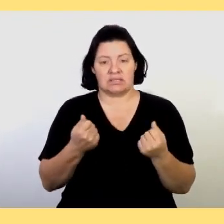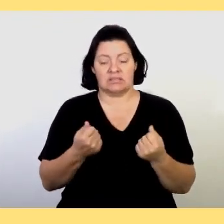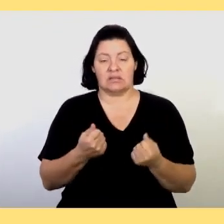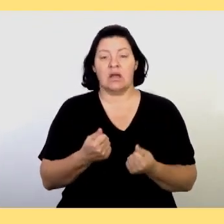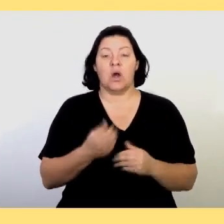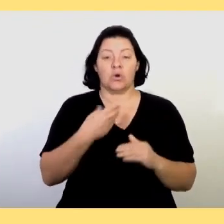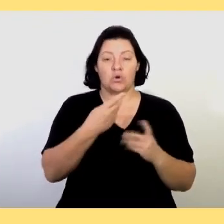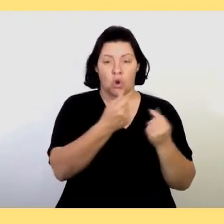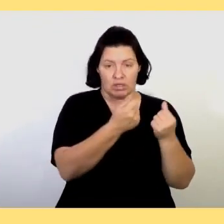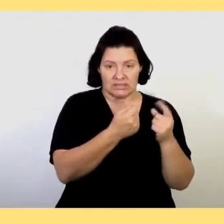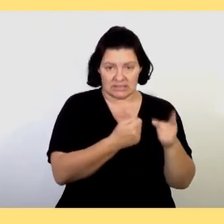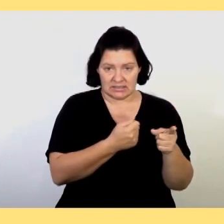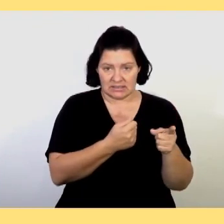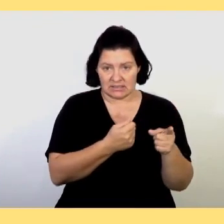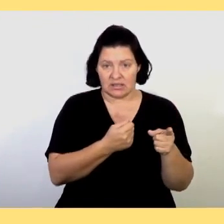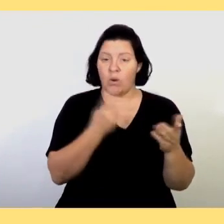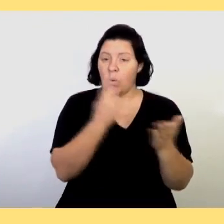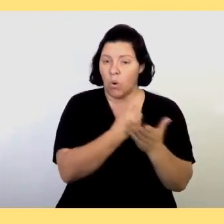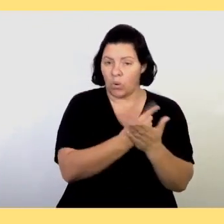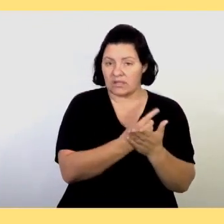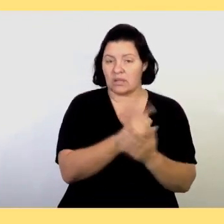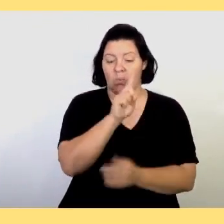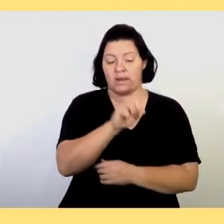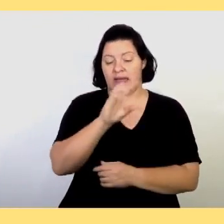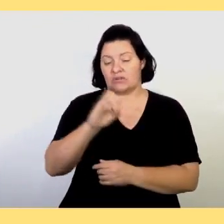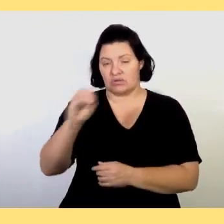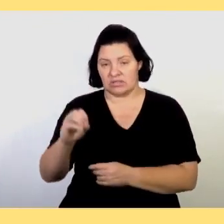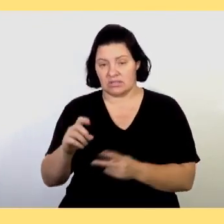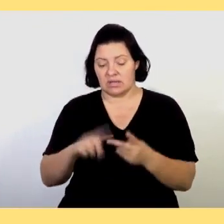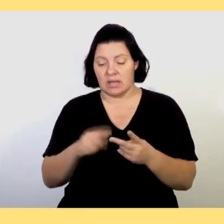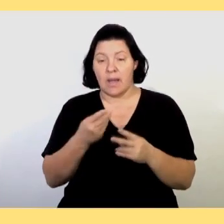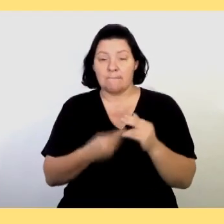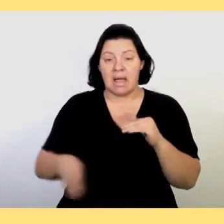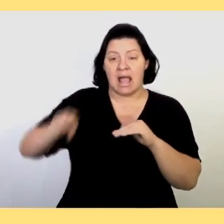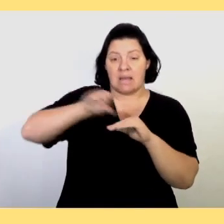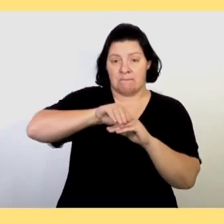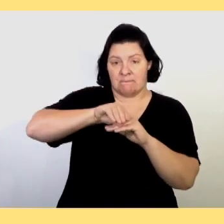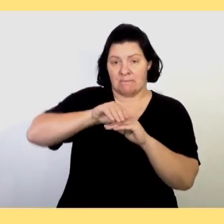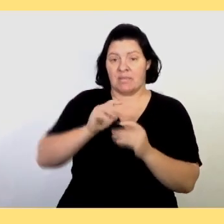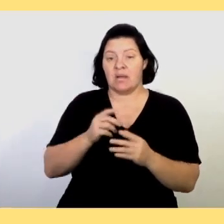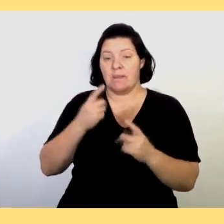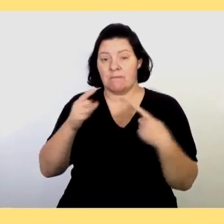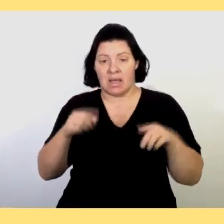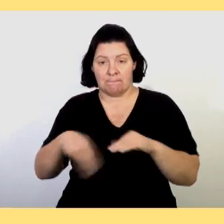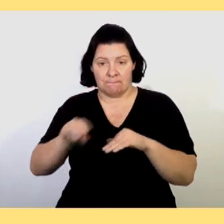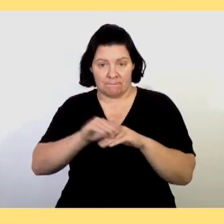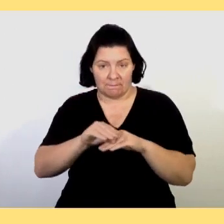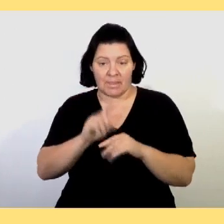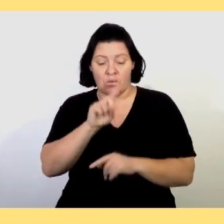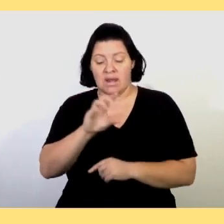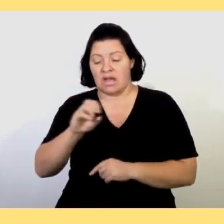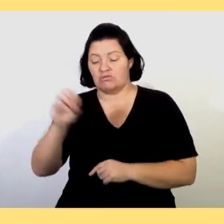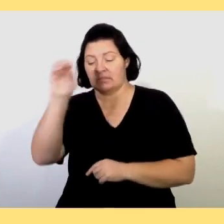Remember, cost is always 100. Markup in this case is